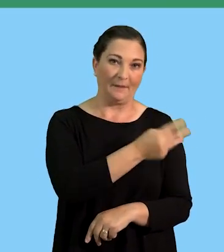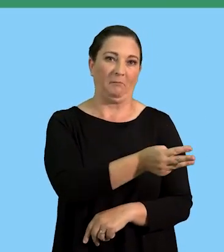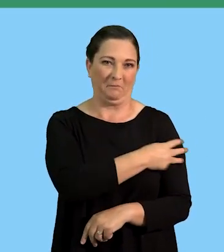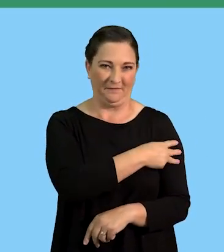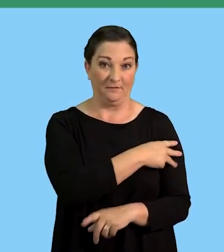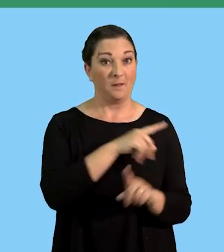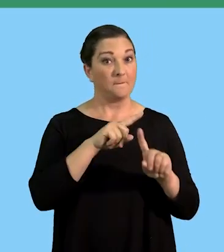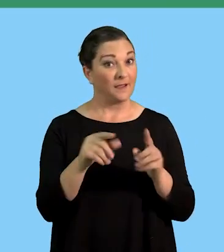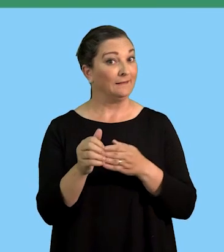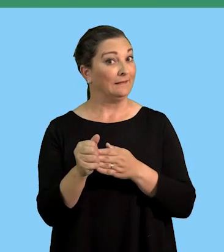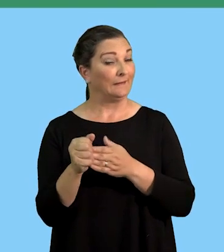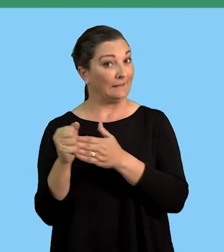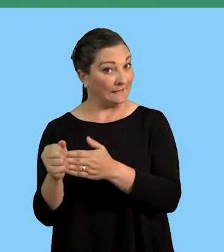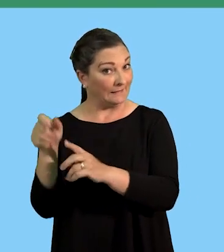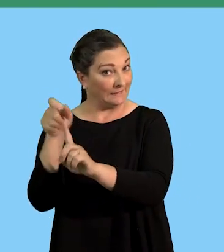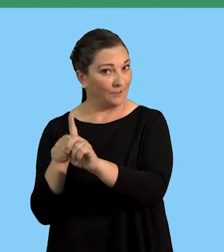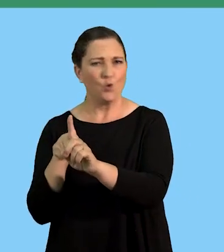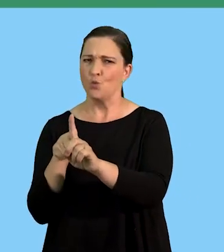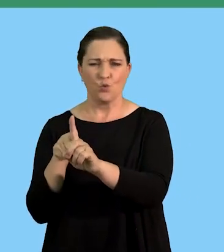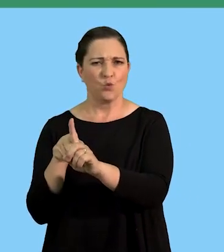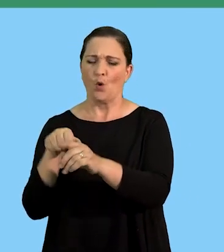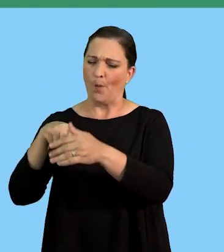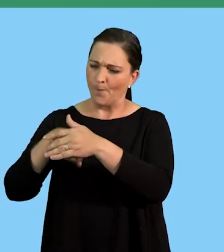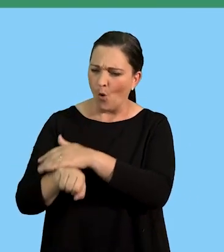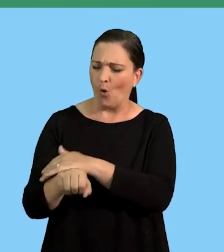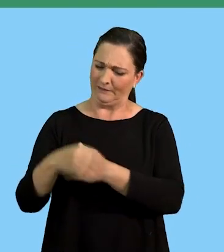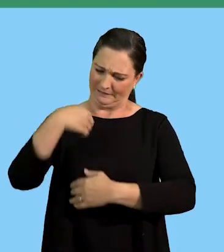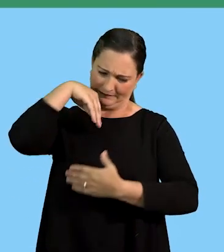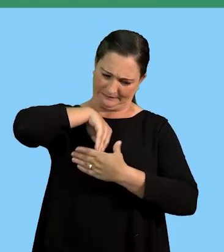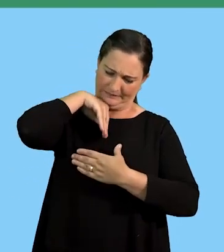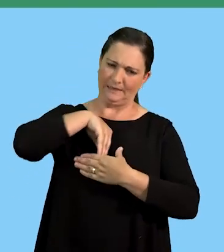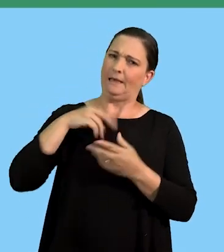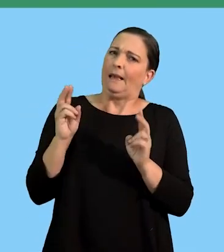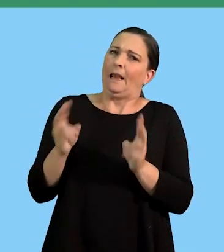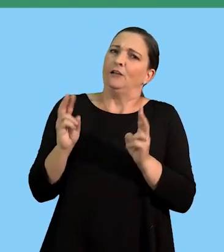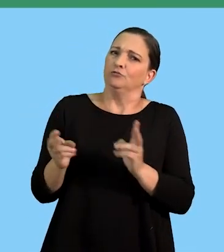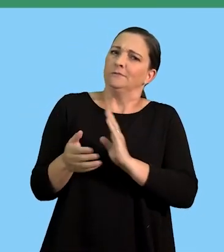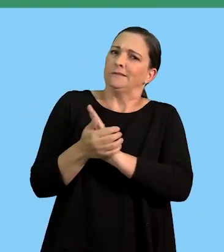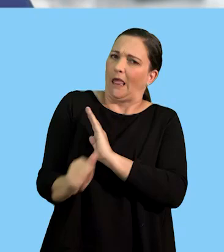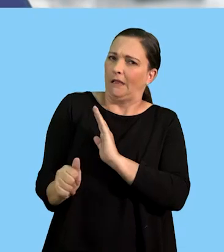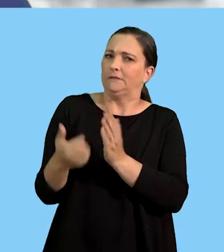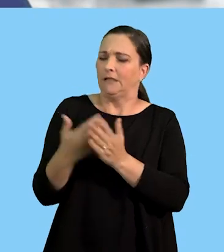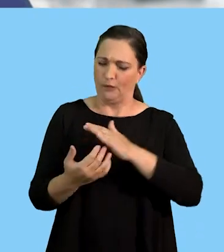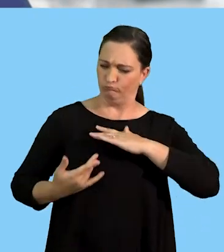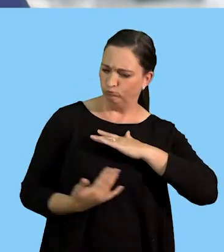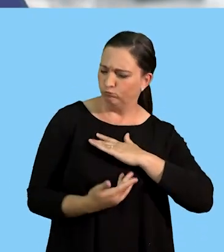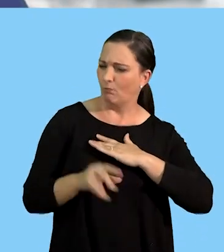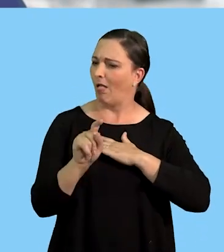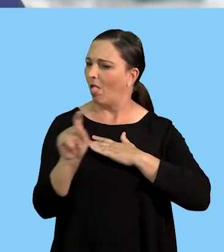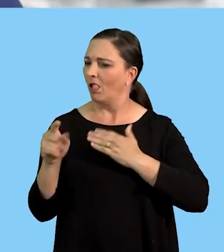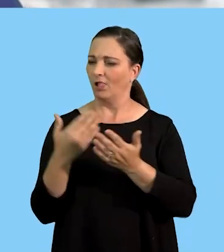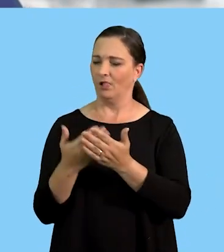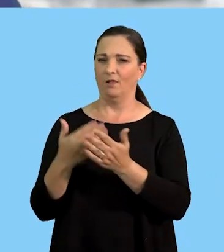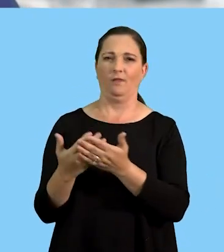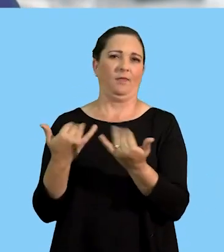appointed. However, a leader now is someone who's born with the natural leadership skills to inspire and